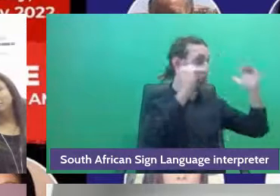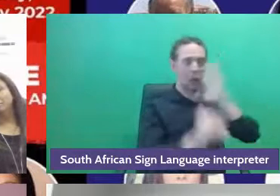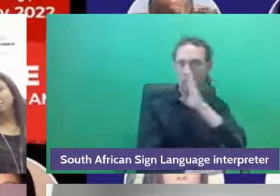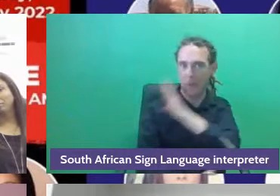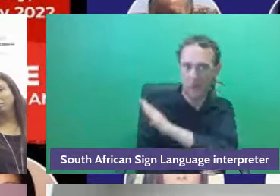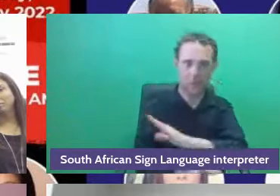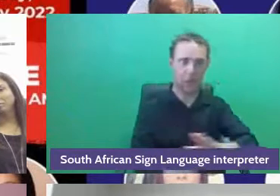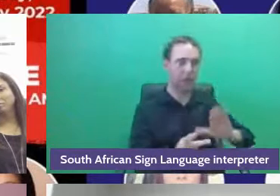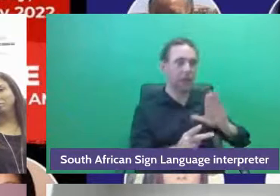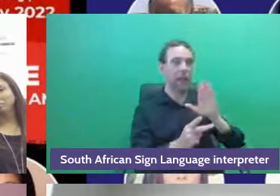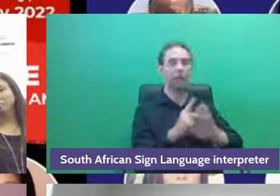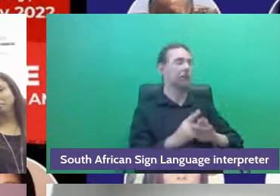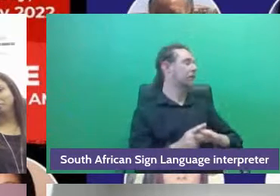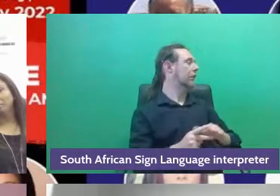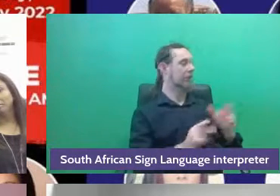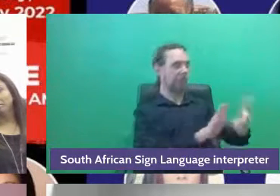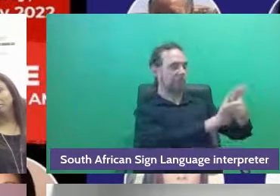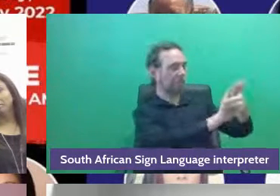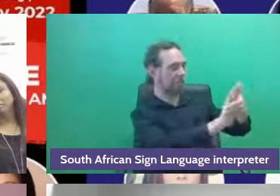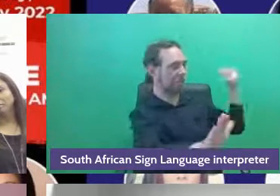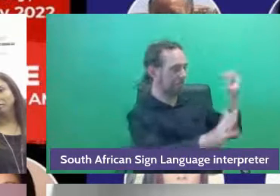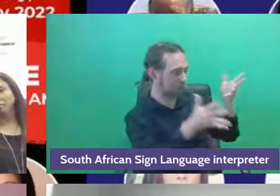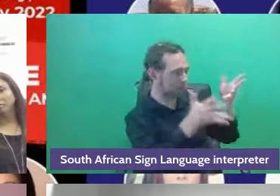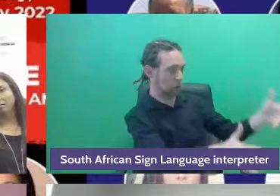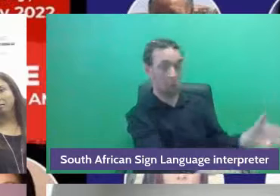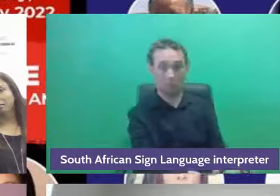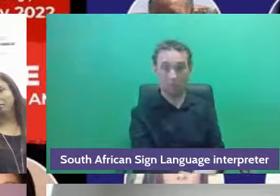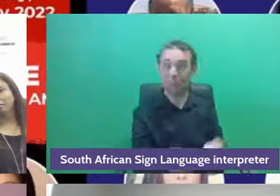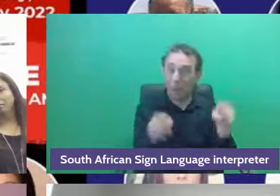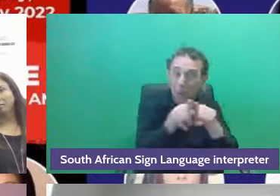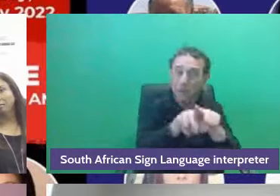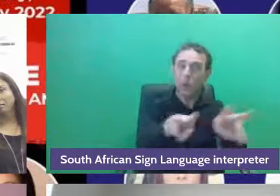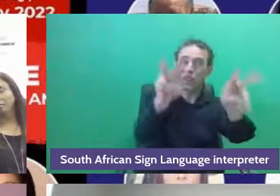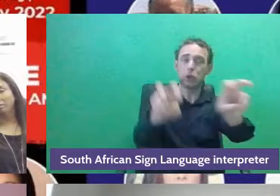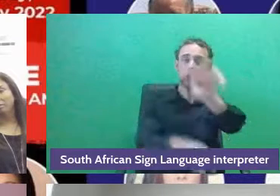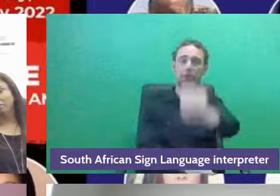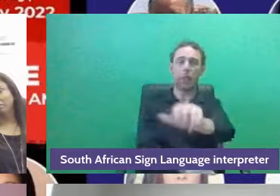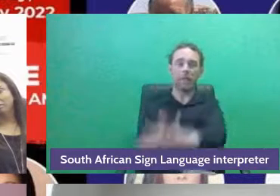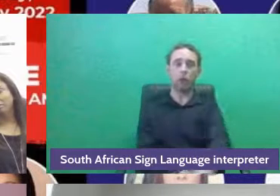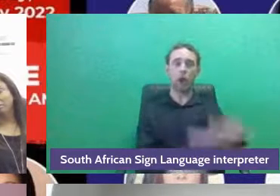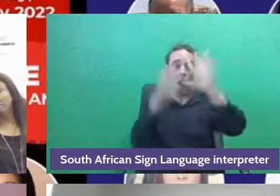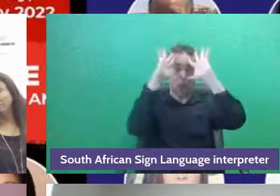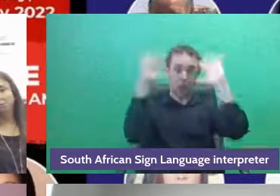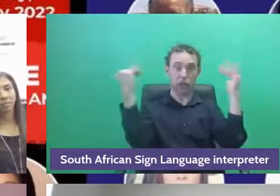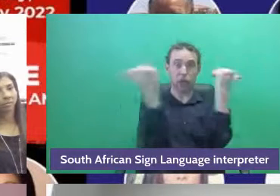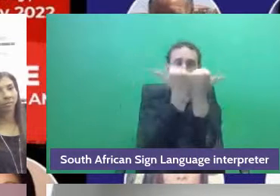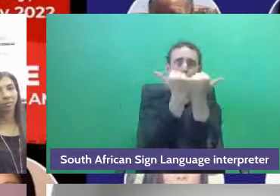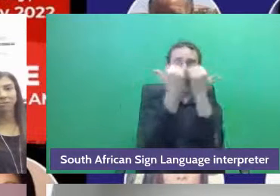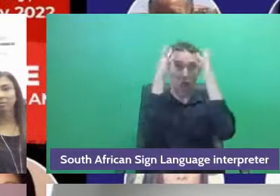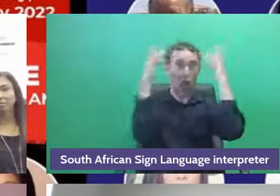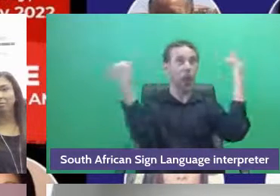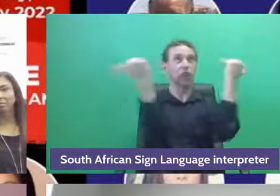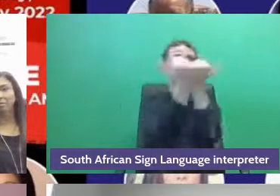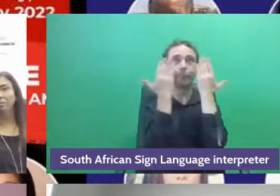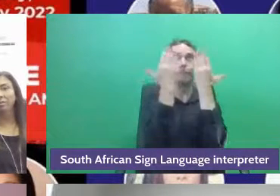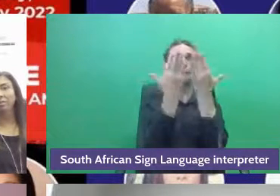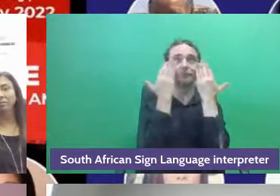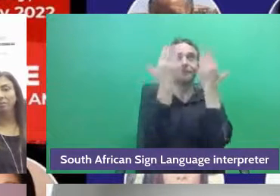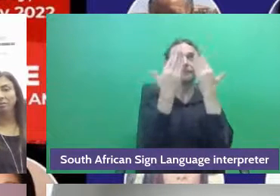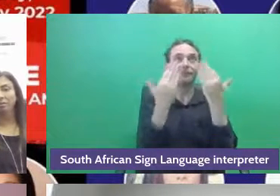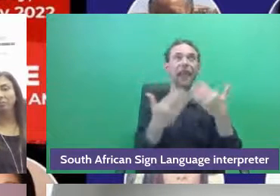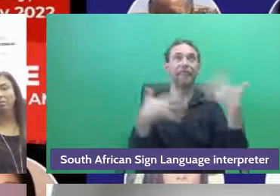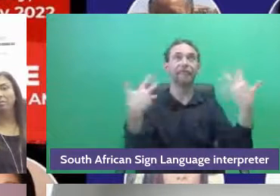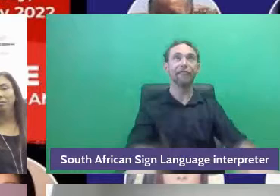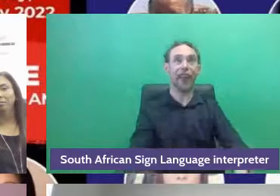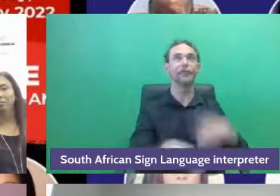disabilities are being put on leadership, one leadership to the other, but they are not being absorbed, and that is problematic, right?